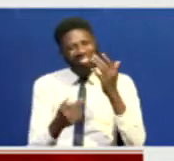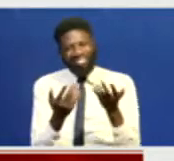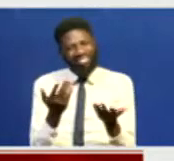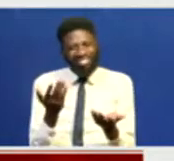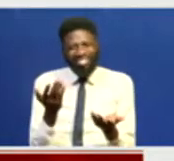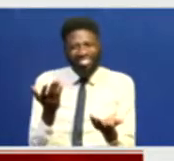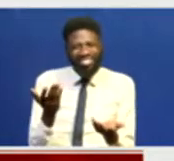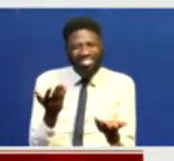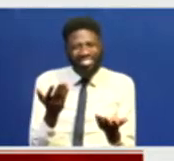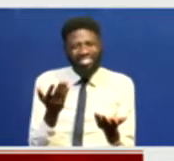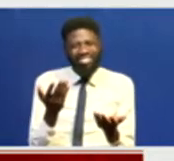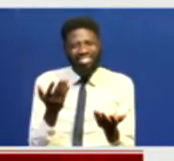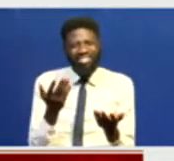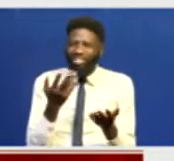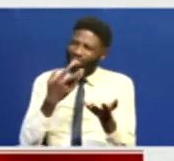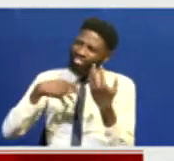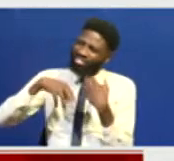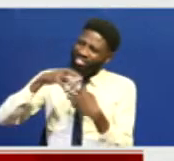it,